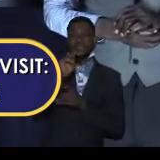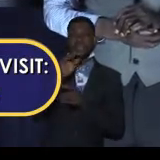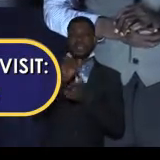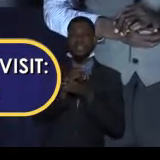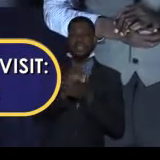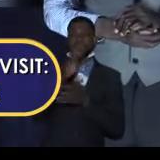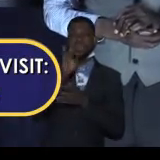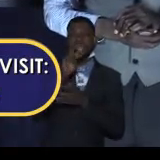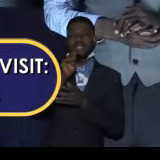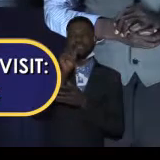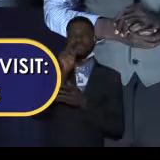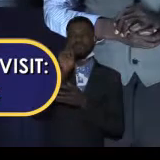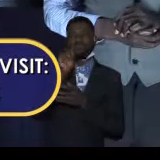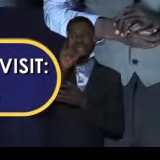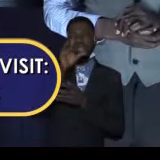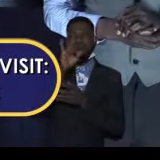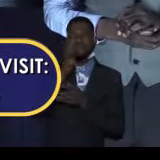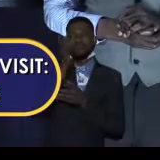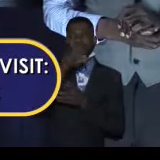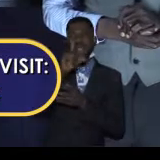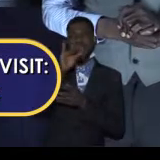bit.ly/LASUBEBTESTS. That's